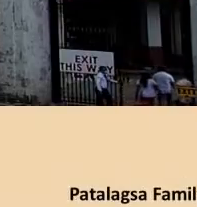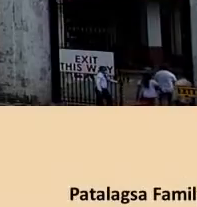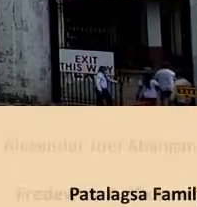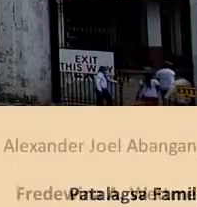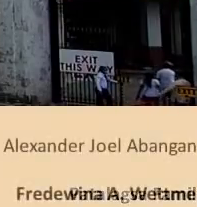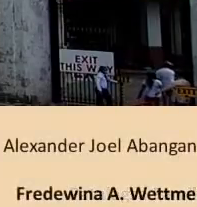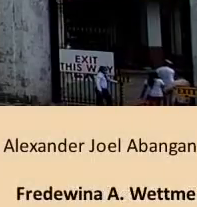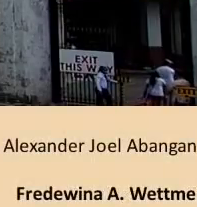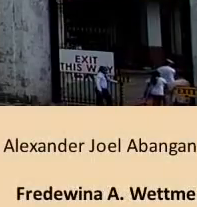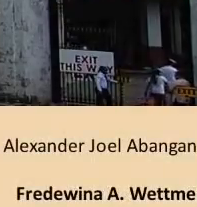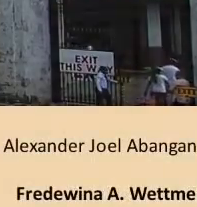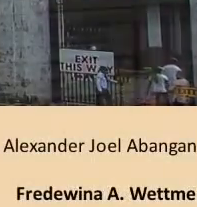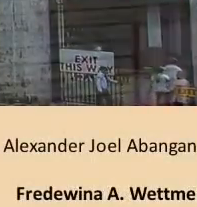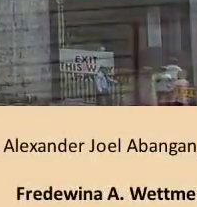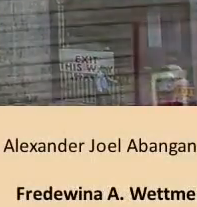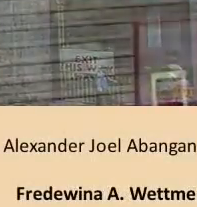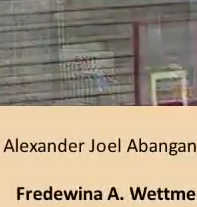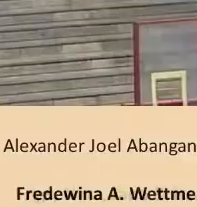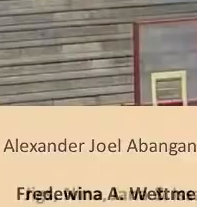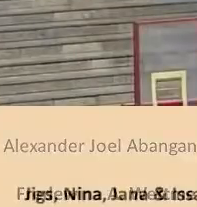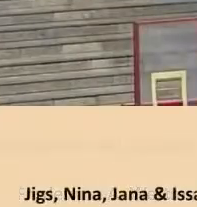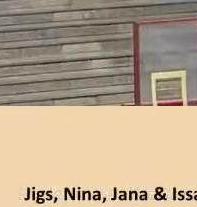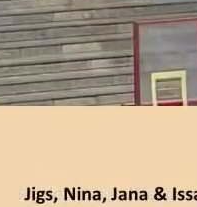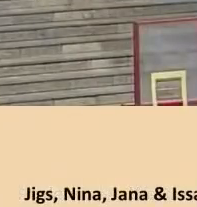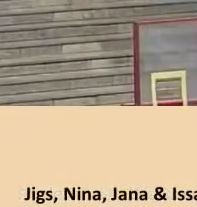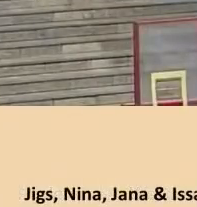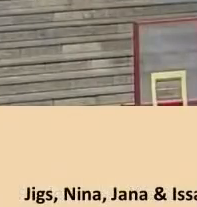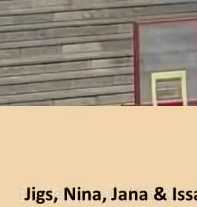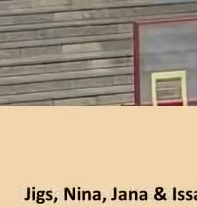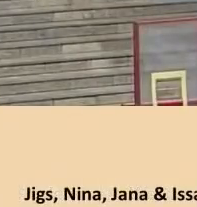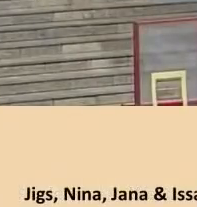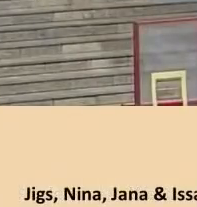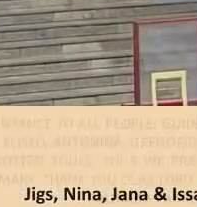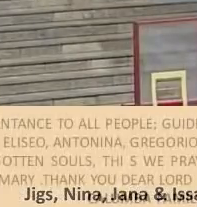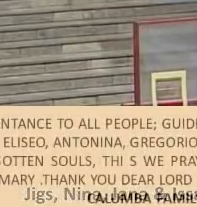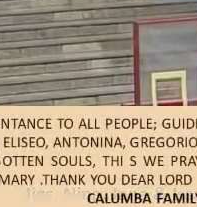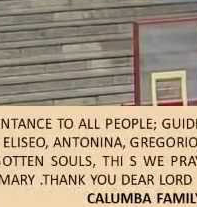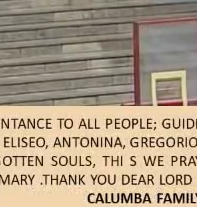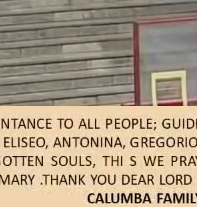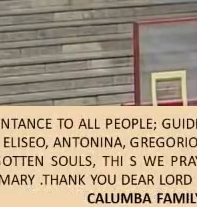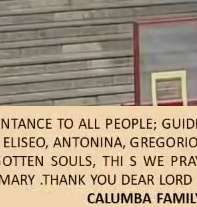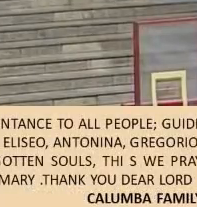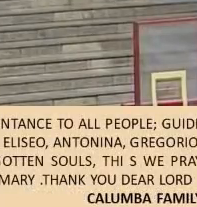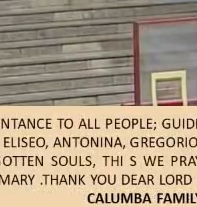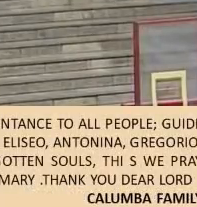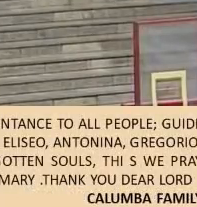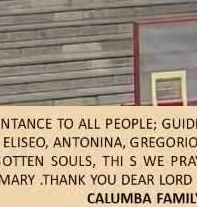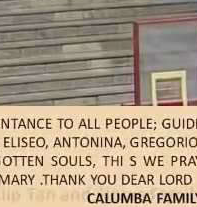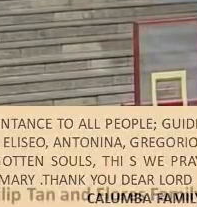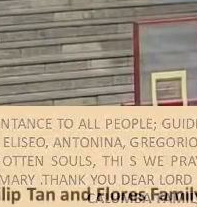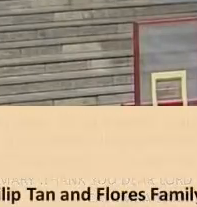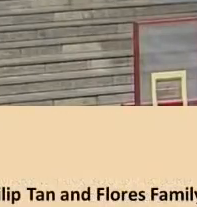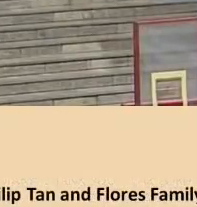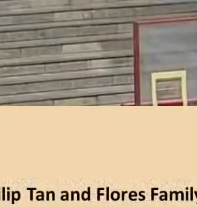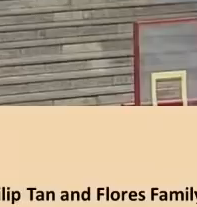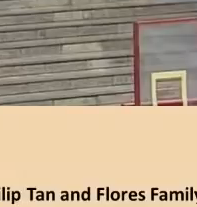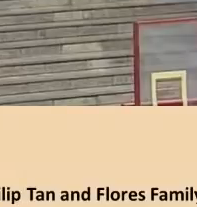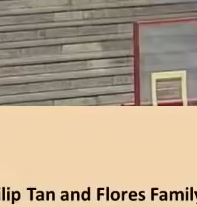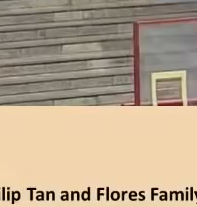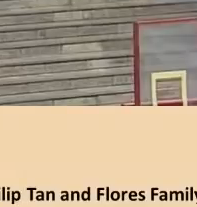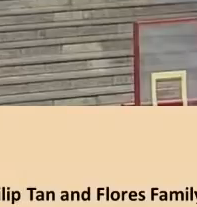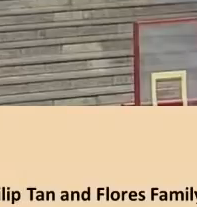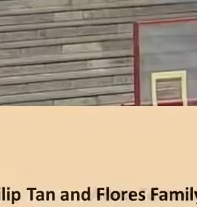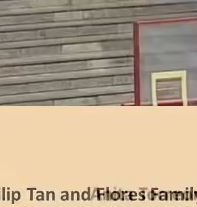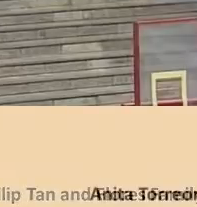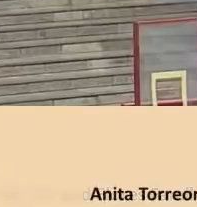And compassionate Father, we come to you in our need to seek your protection against the COVID-19 virus that has disturbed